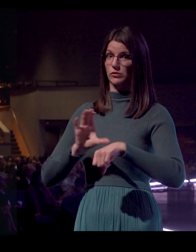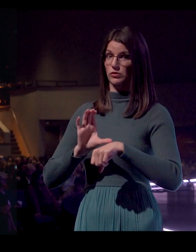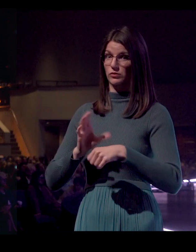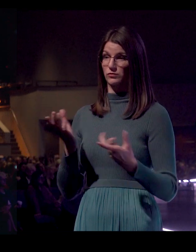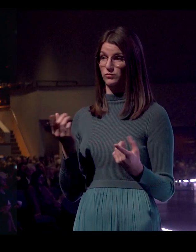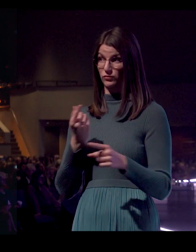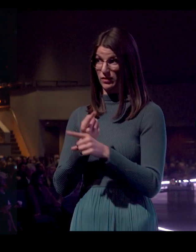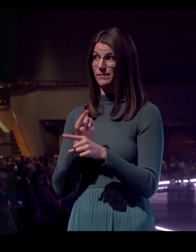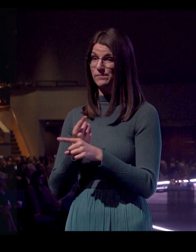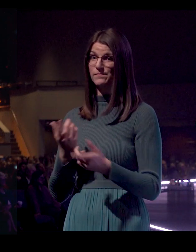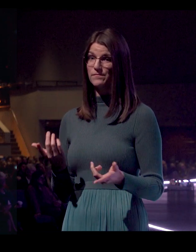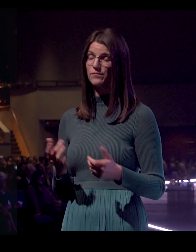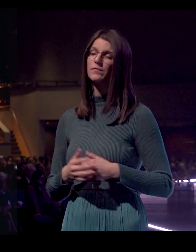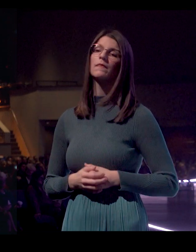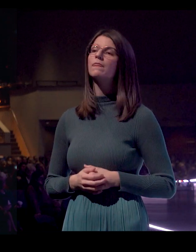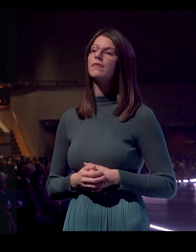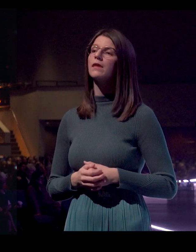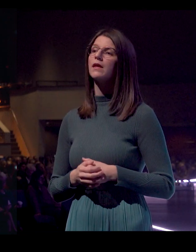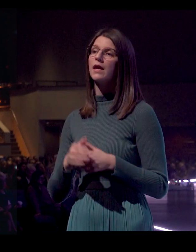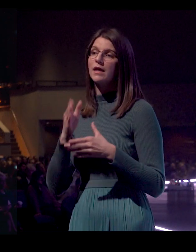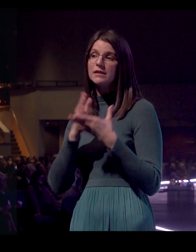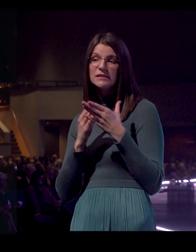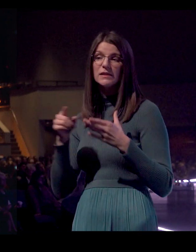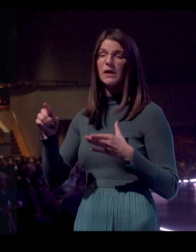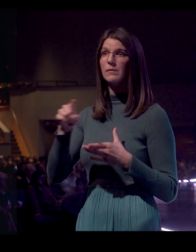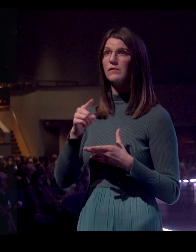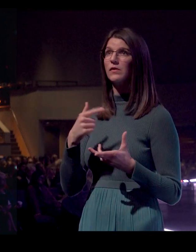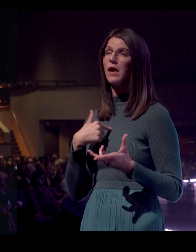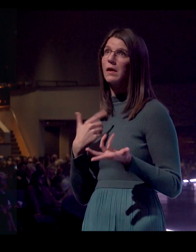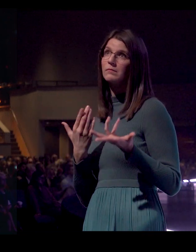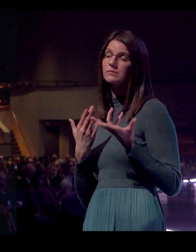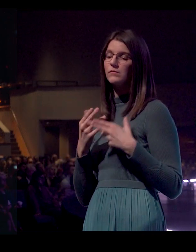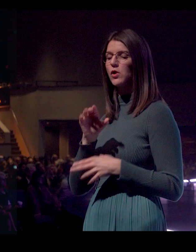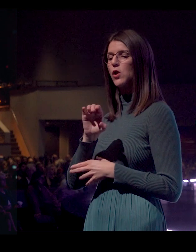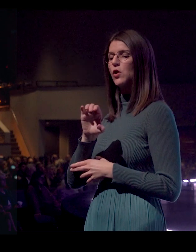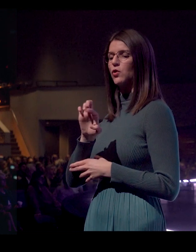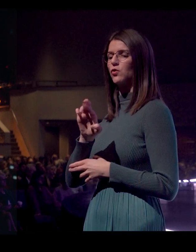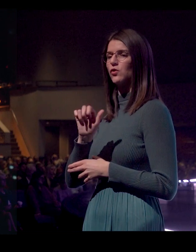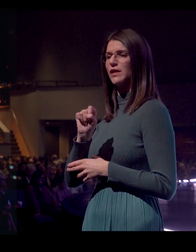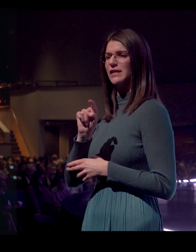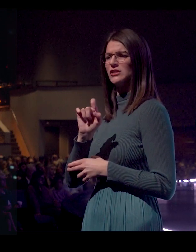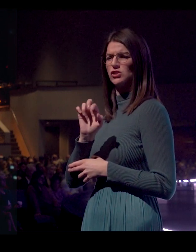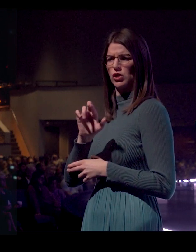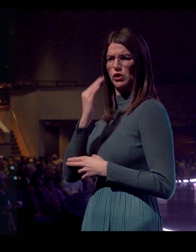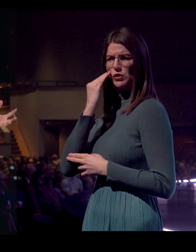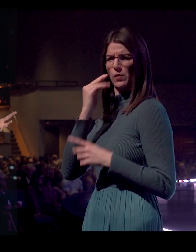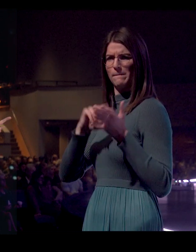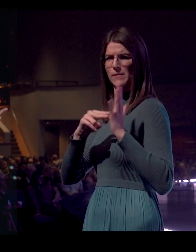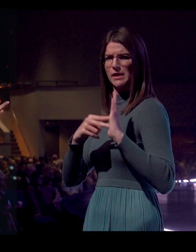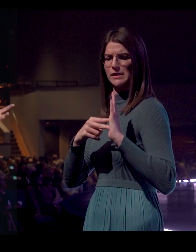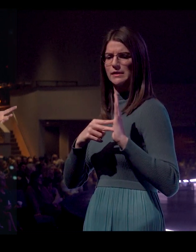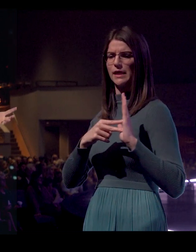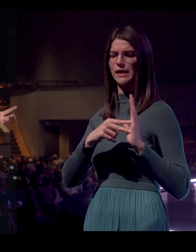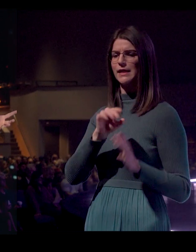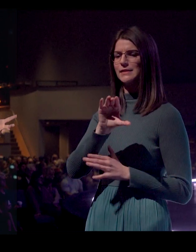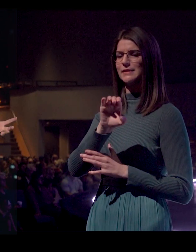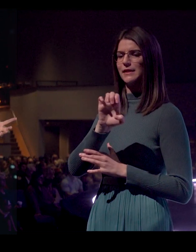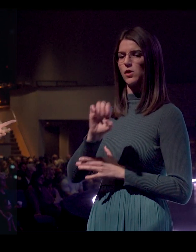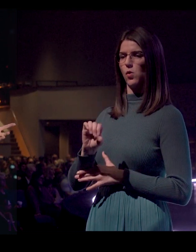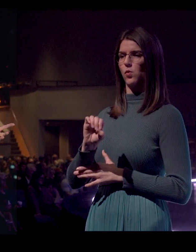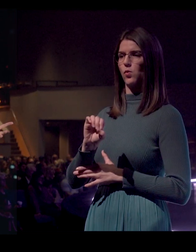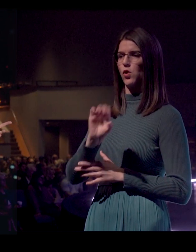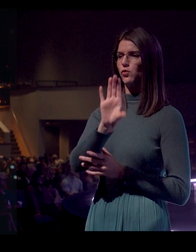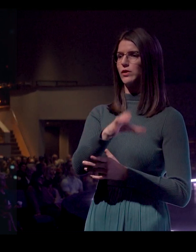they call a creaster. You know what that is? It's like a CEO. I'm a Christmas and Easter only kind of person. That's when I show up to